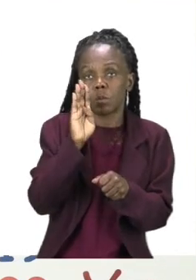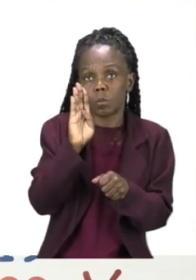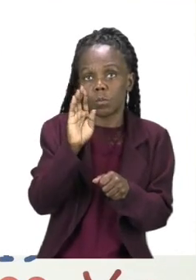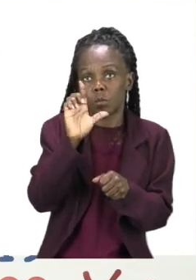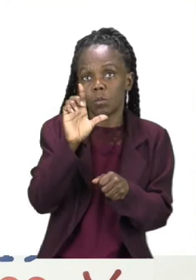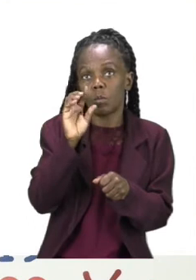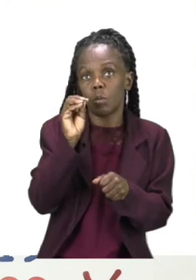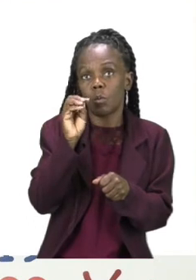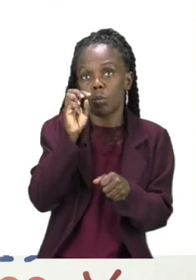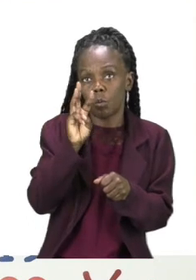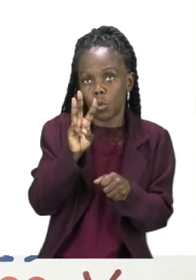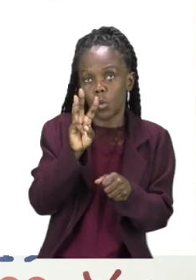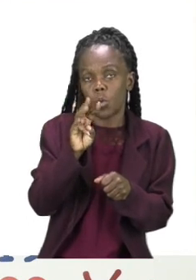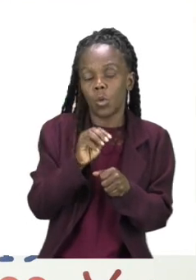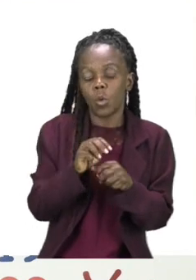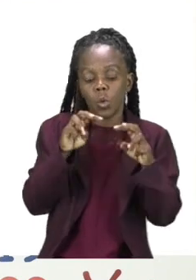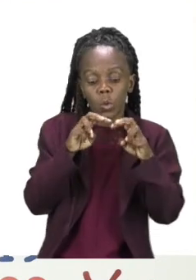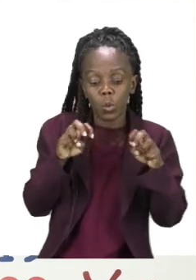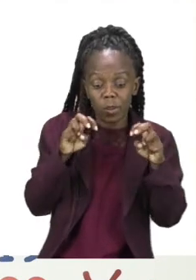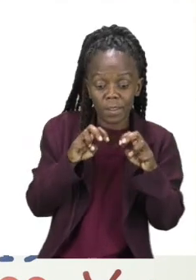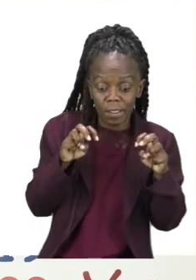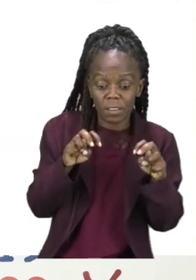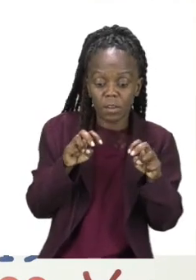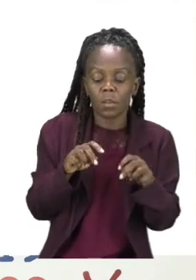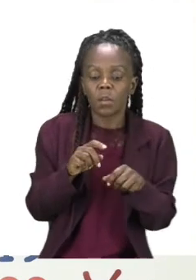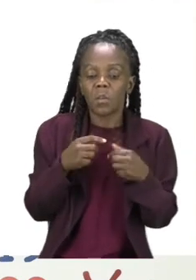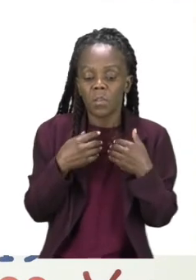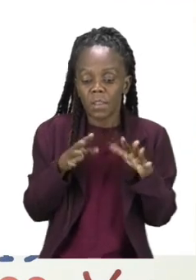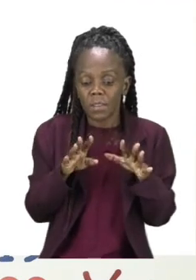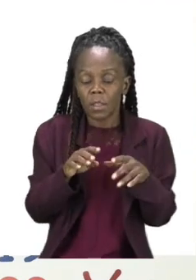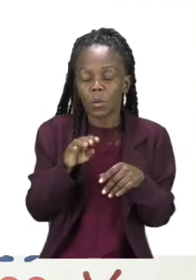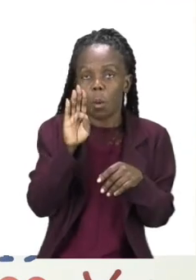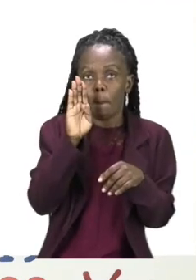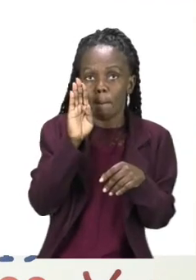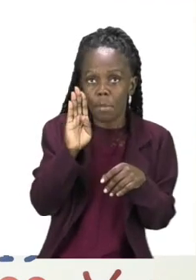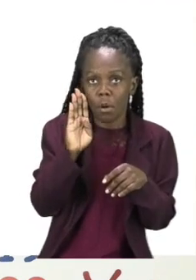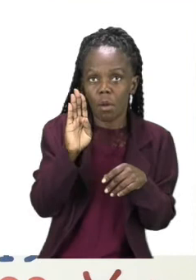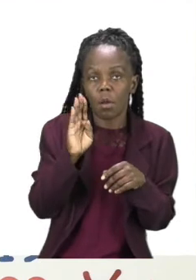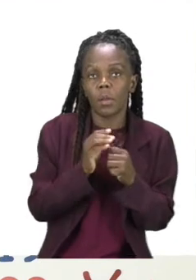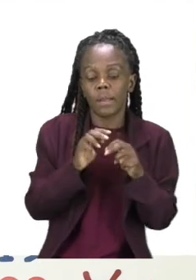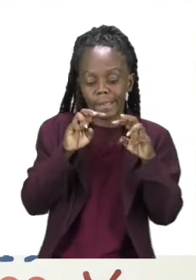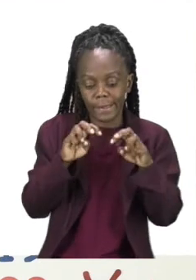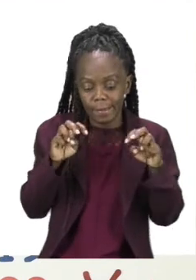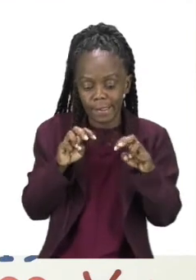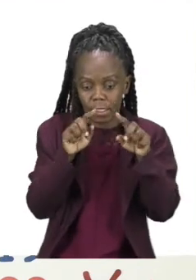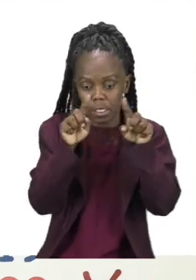the letter B. So we need to look for a letter B on our